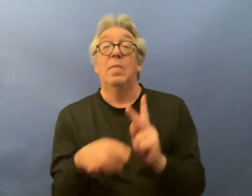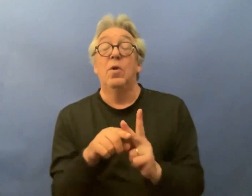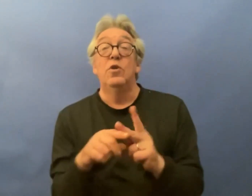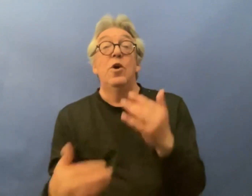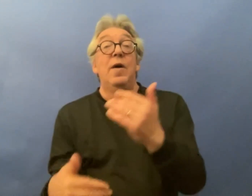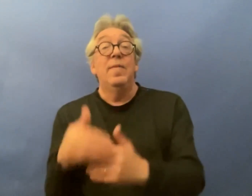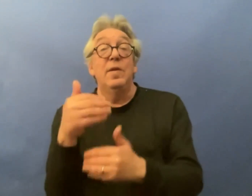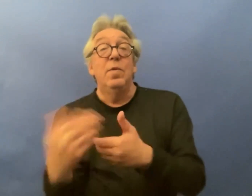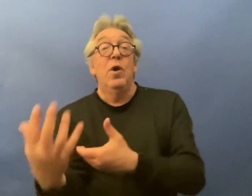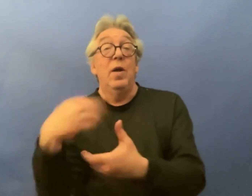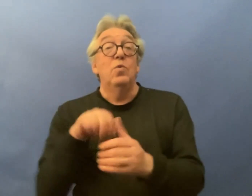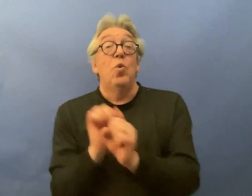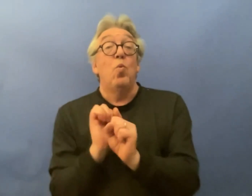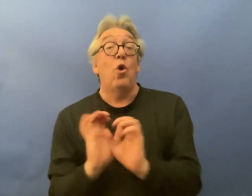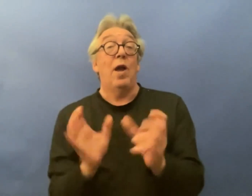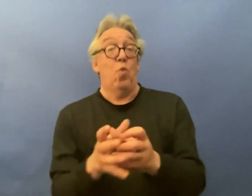group.